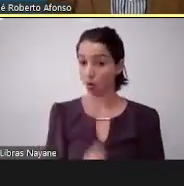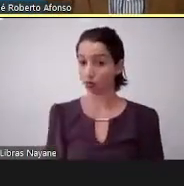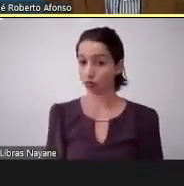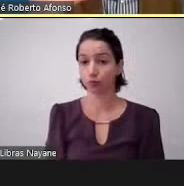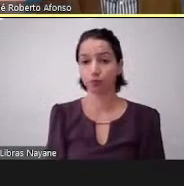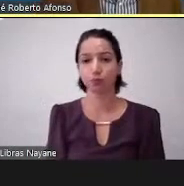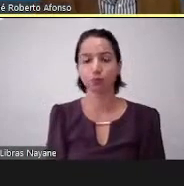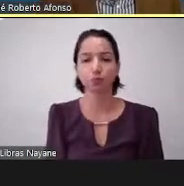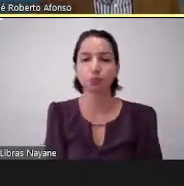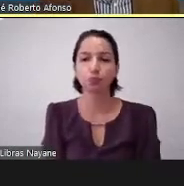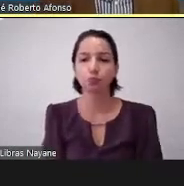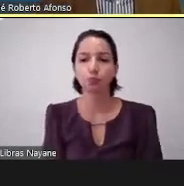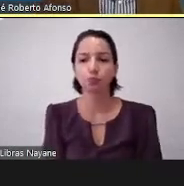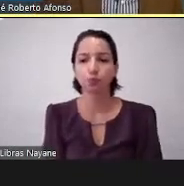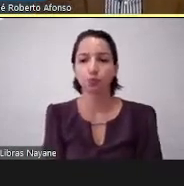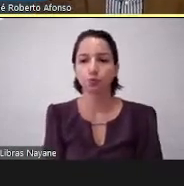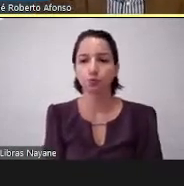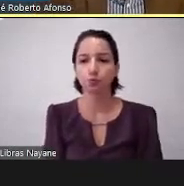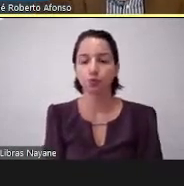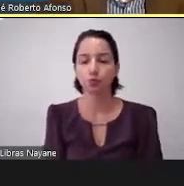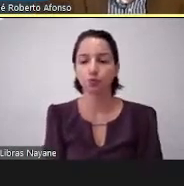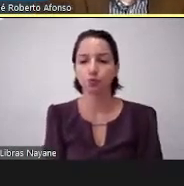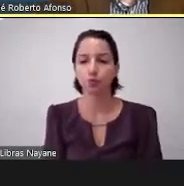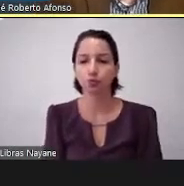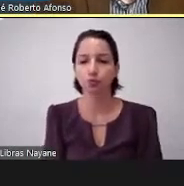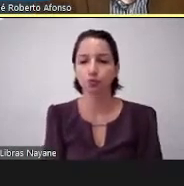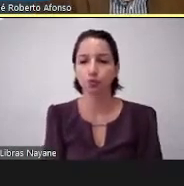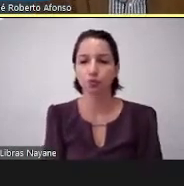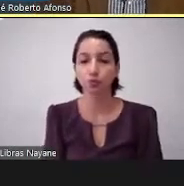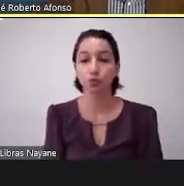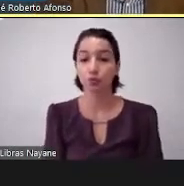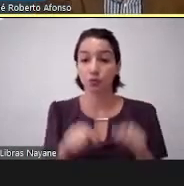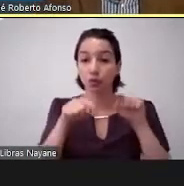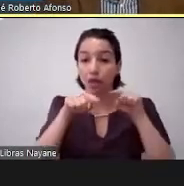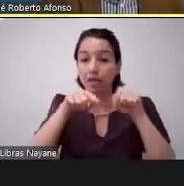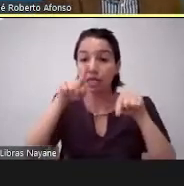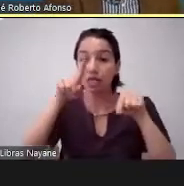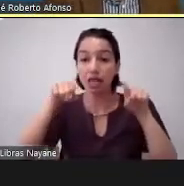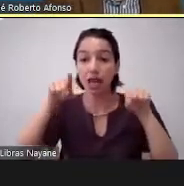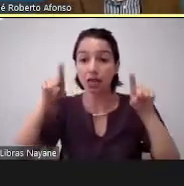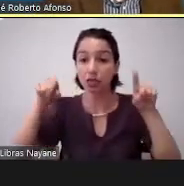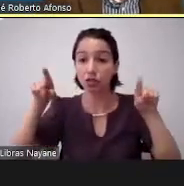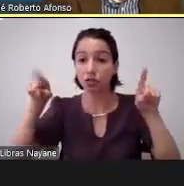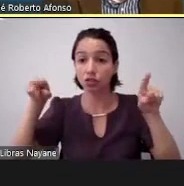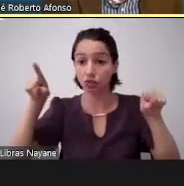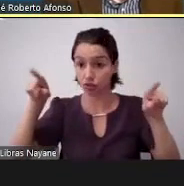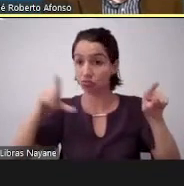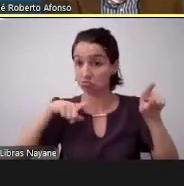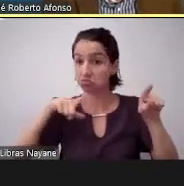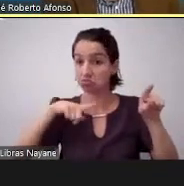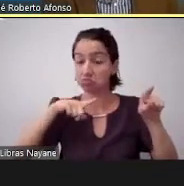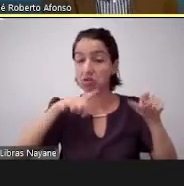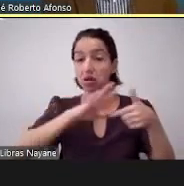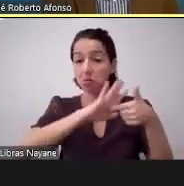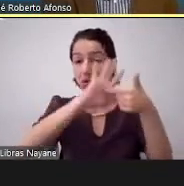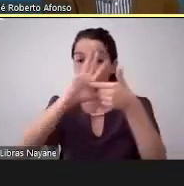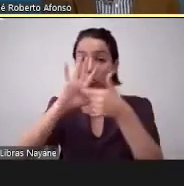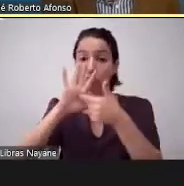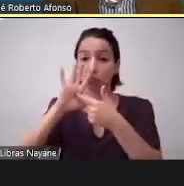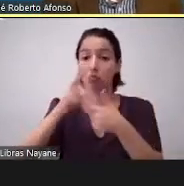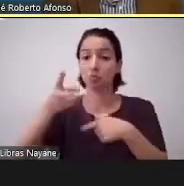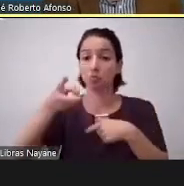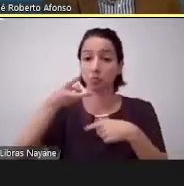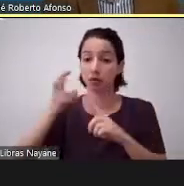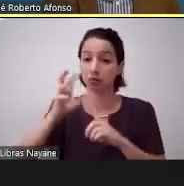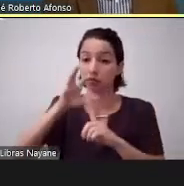work done as business owners. There are statistics, and what was